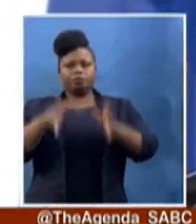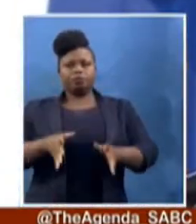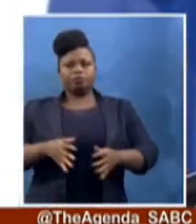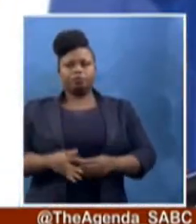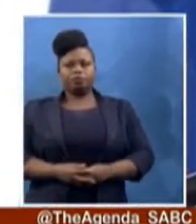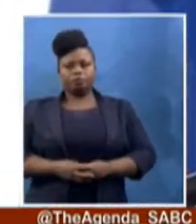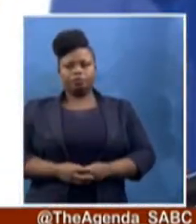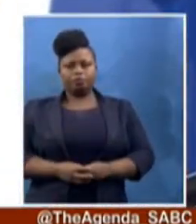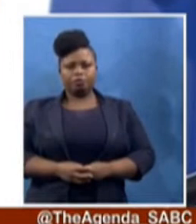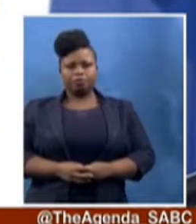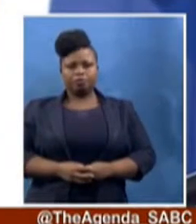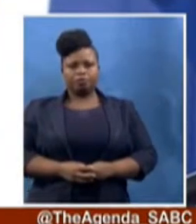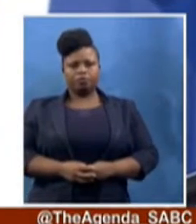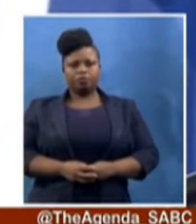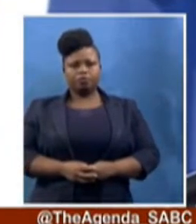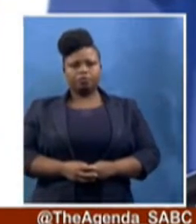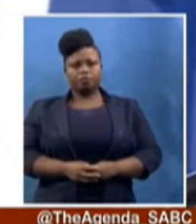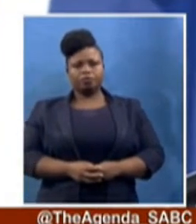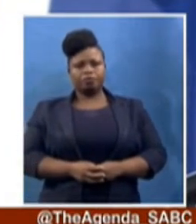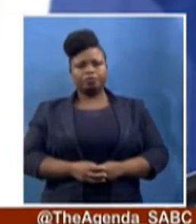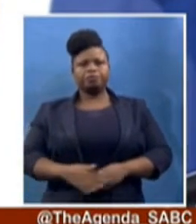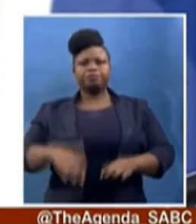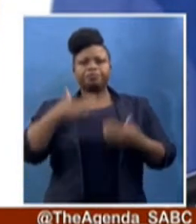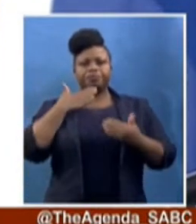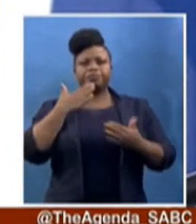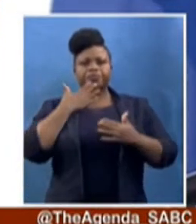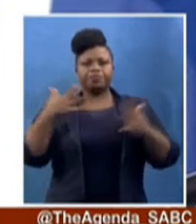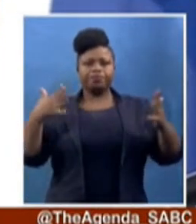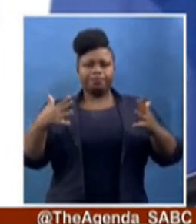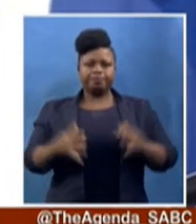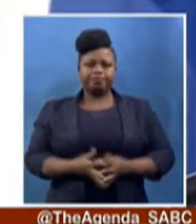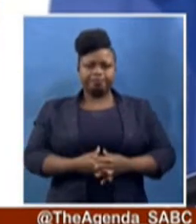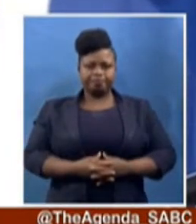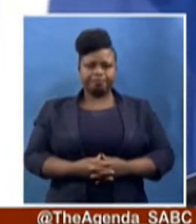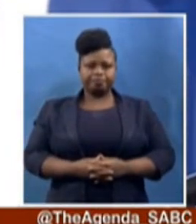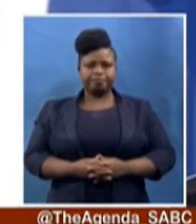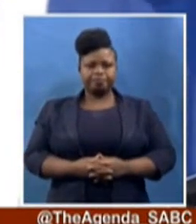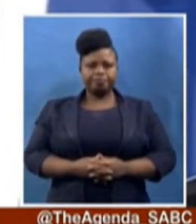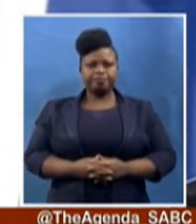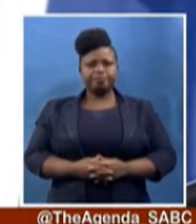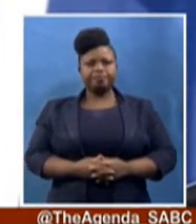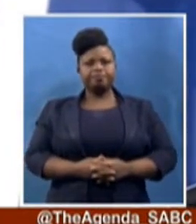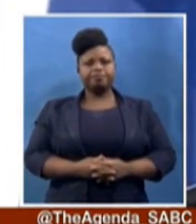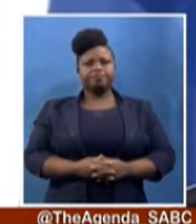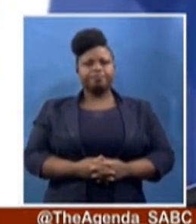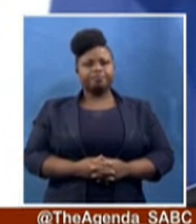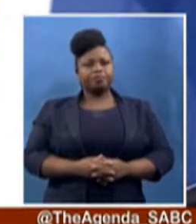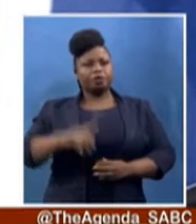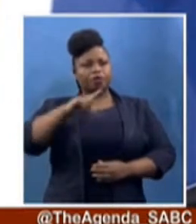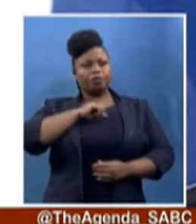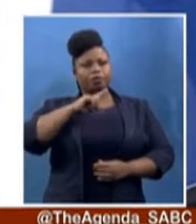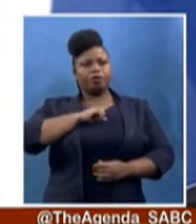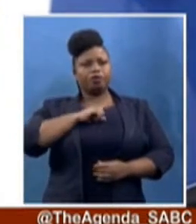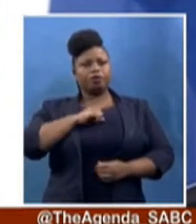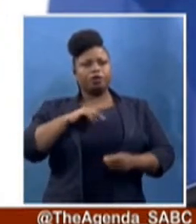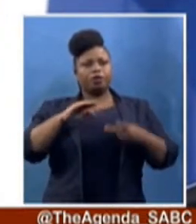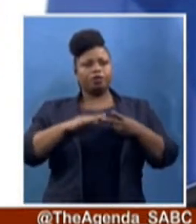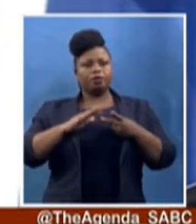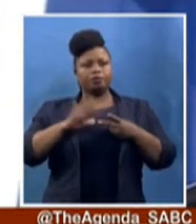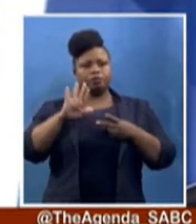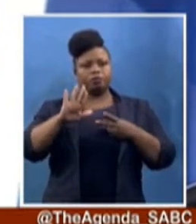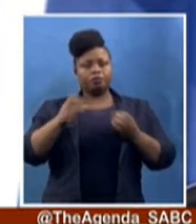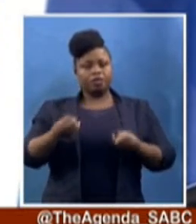thank you very much for giving me this opportunity.